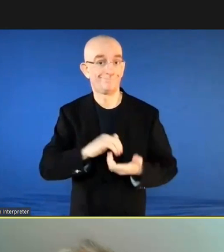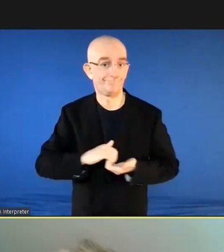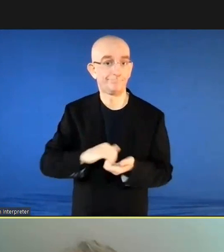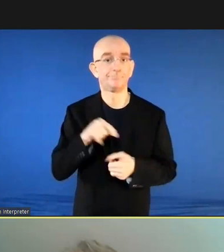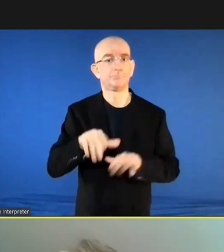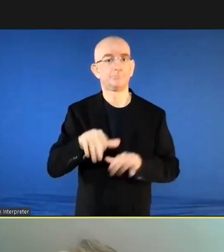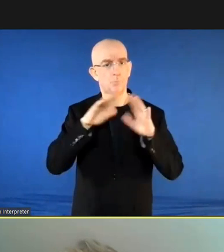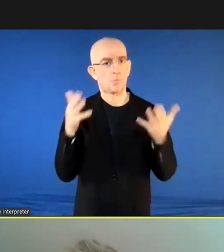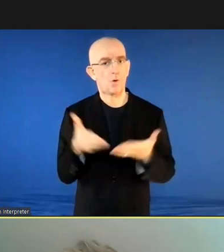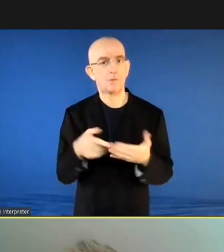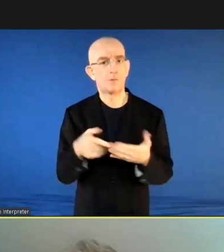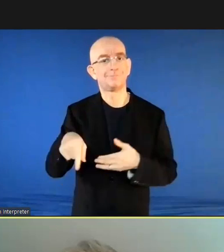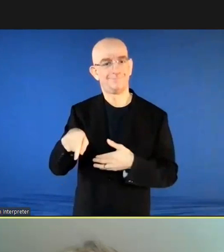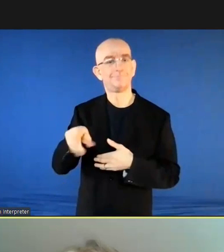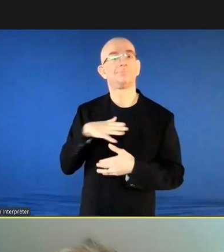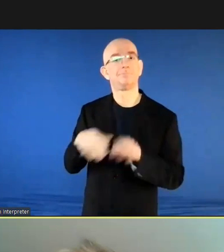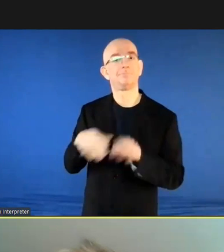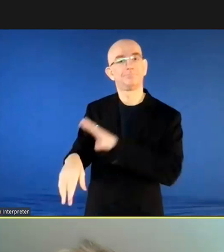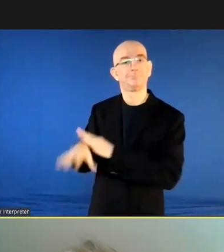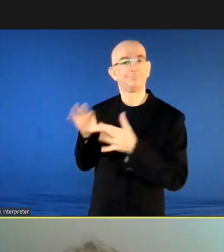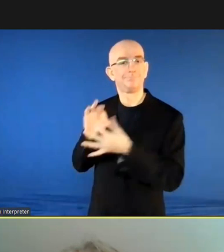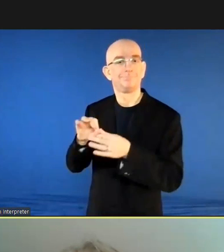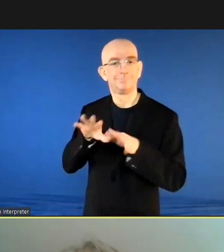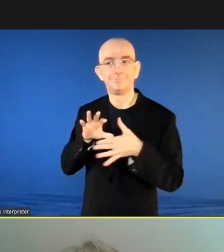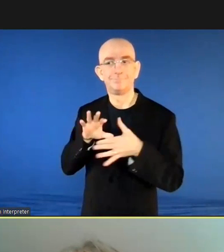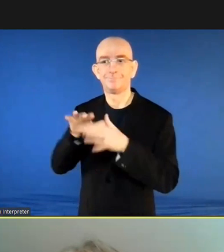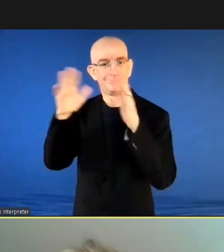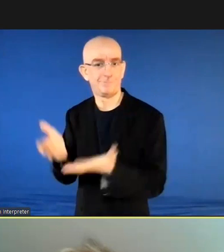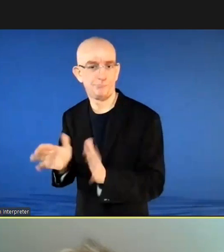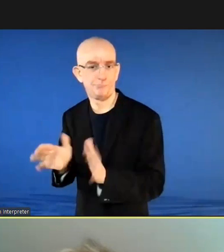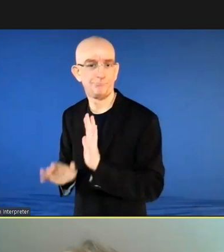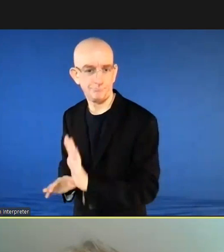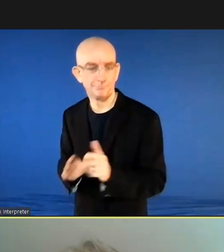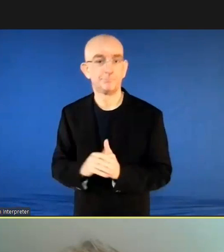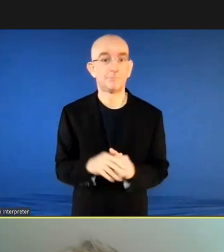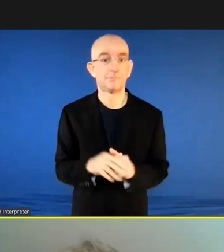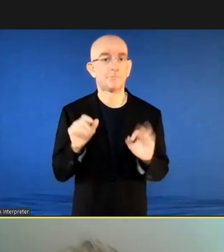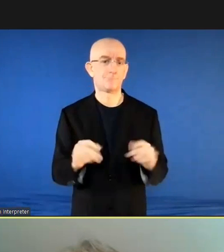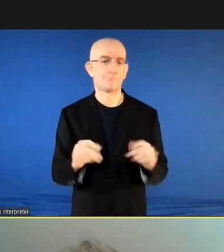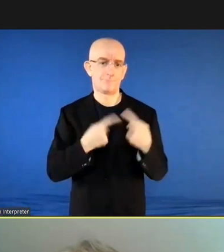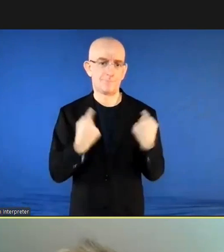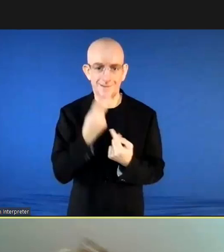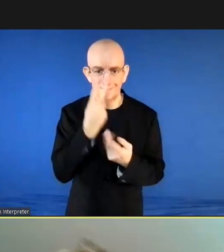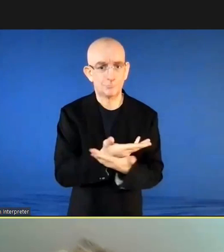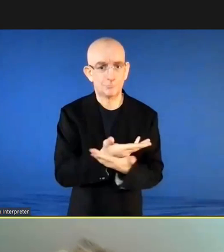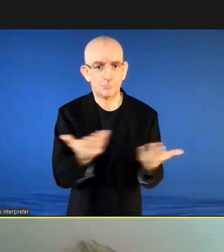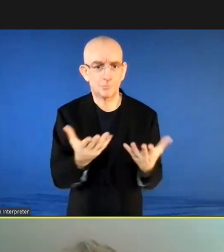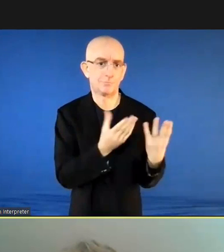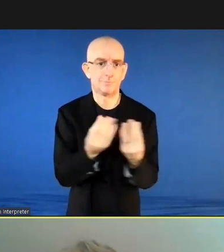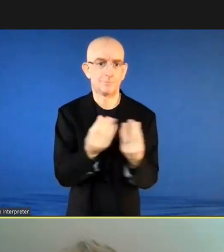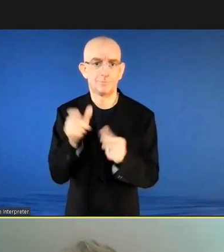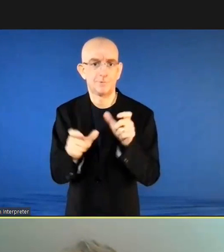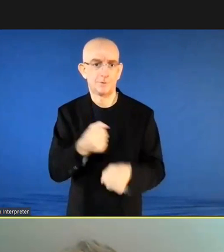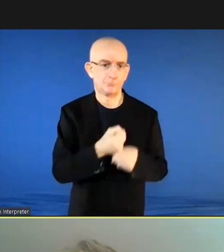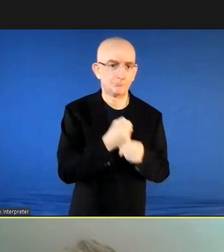We have so many people representing over 100 organisations, collectively working with more than 20,000